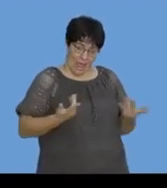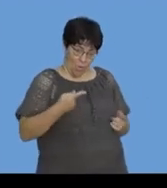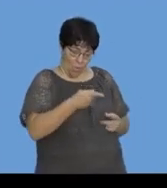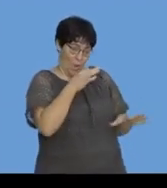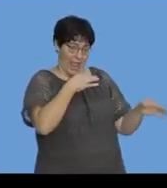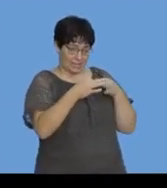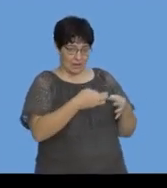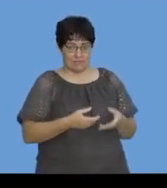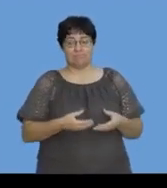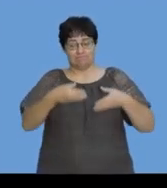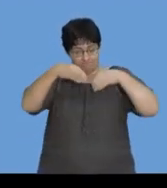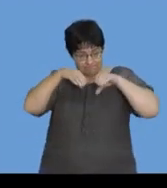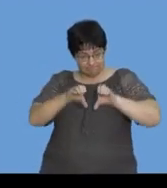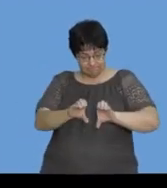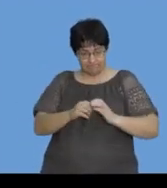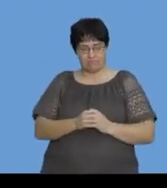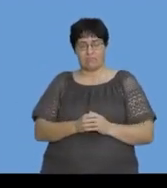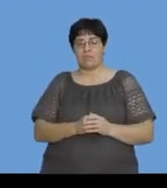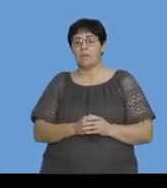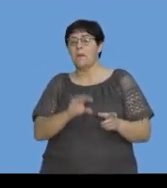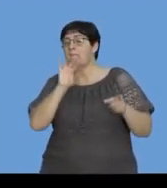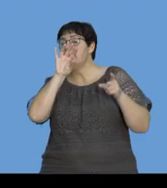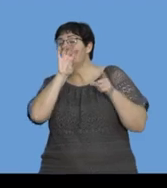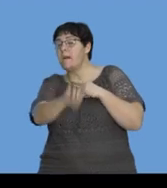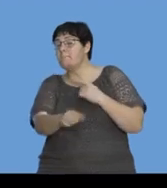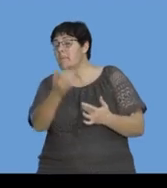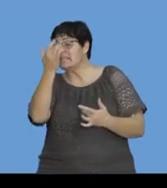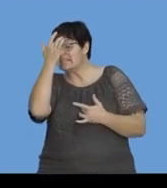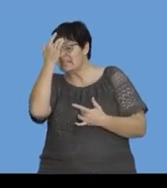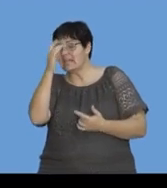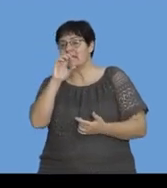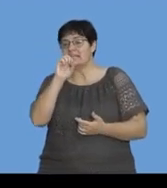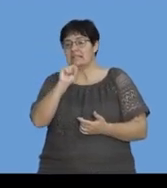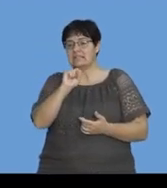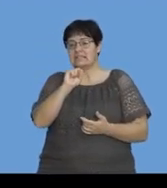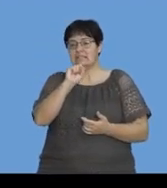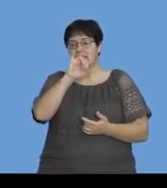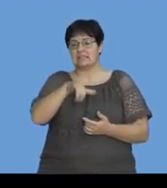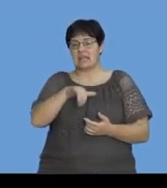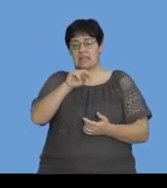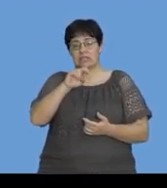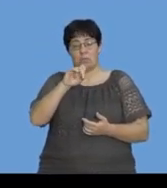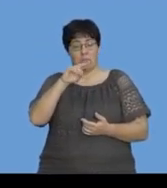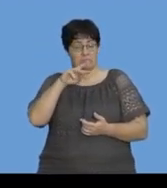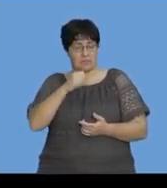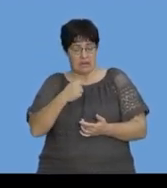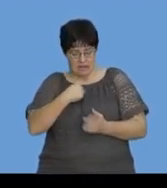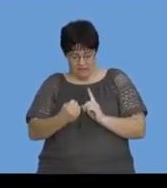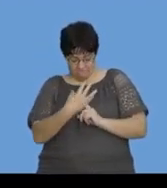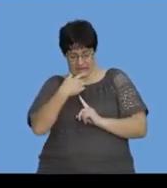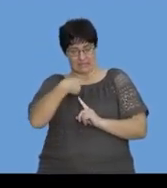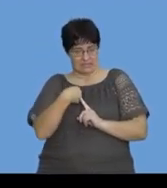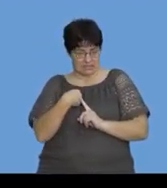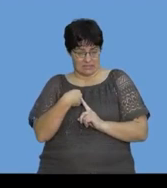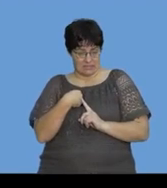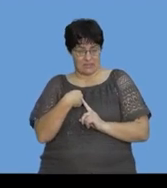get it? The next one, right, early symptoms. What does symptoms tell me? That's the effect.